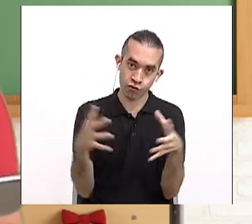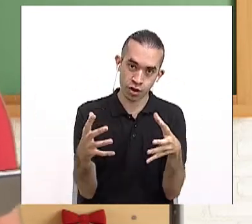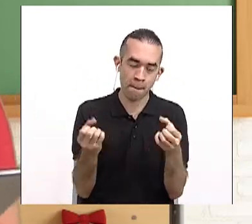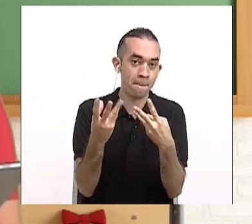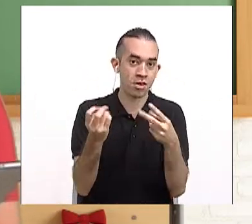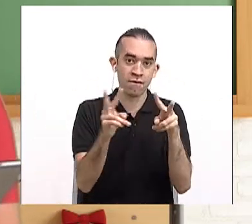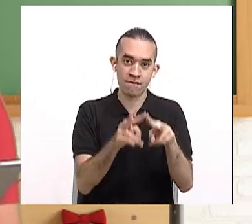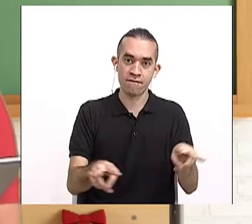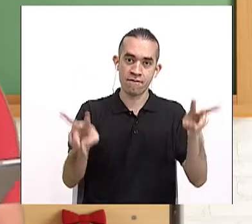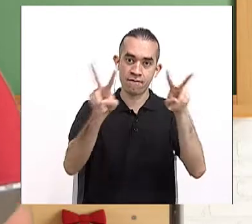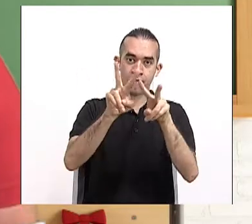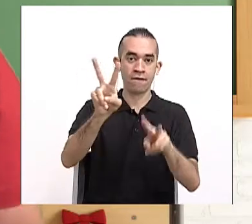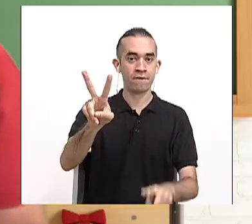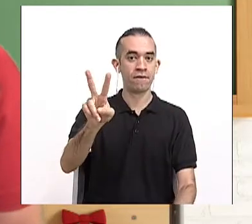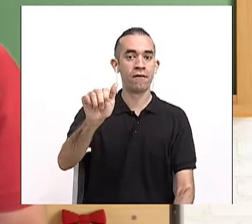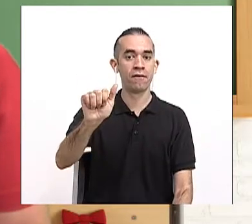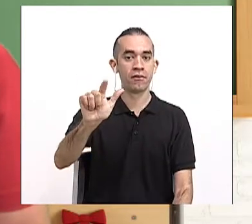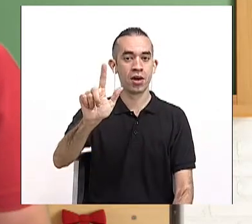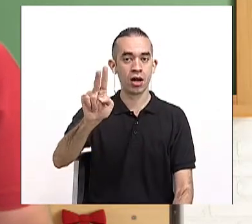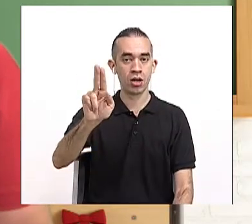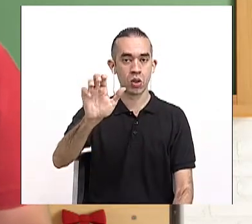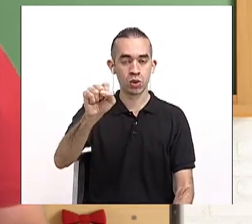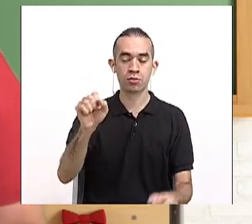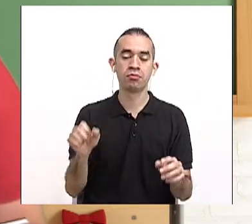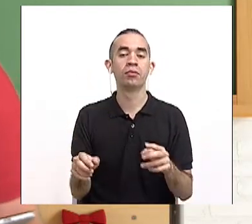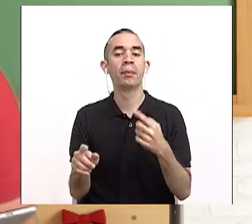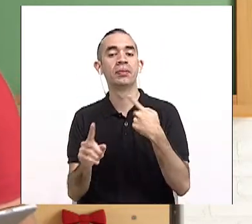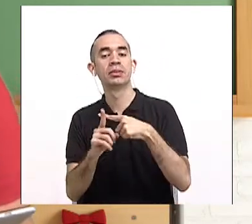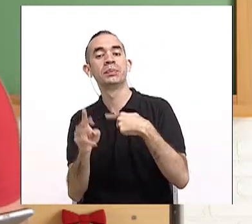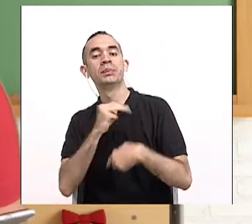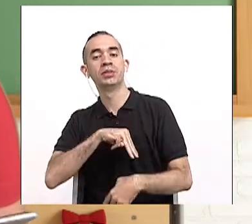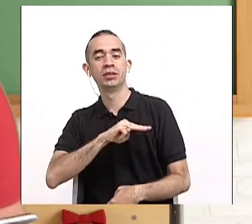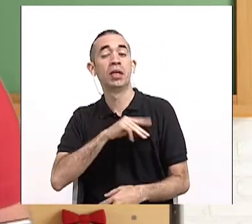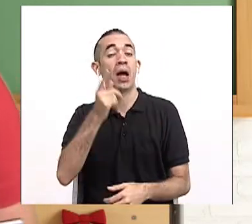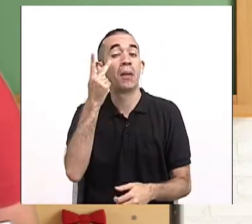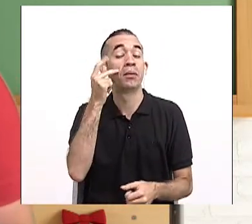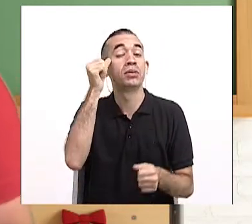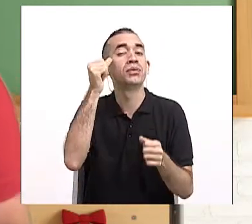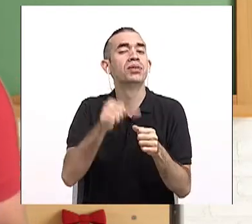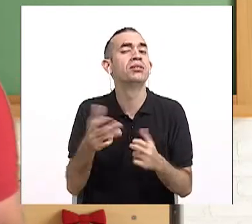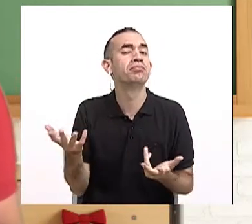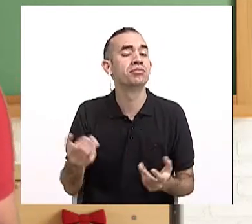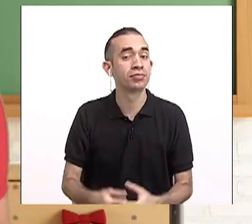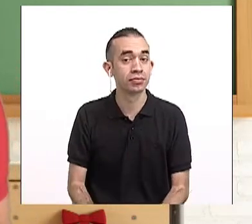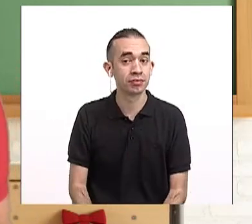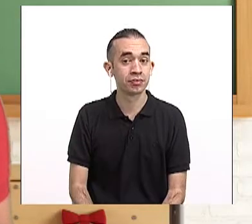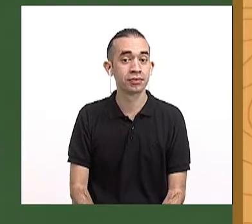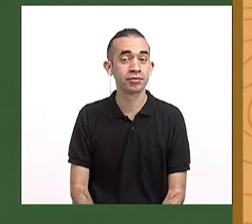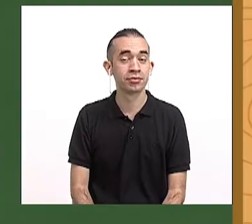values and morals, right? So let's see how much you remember about values.